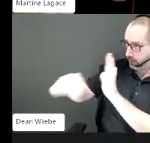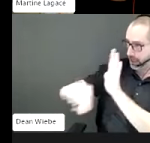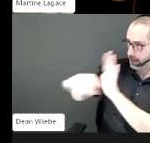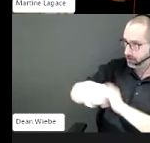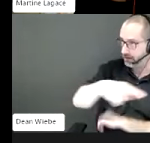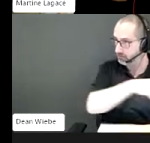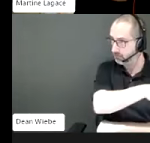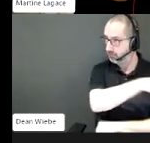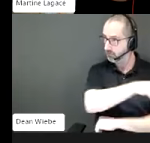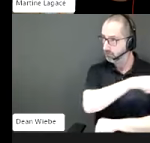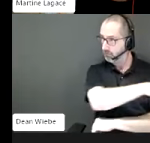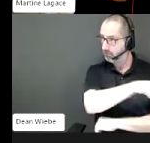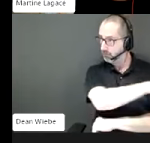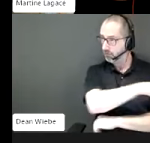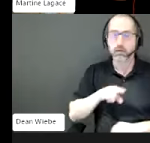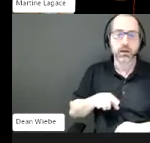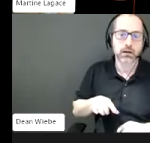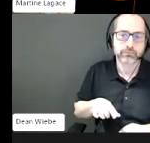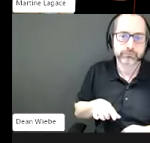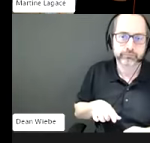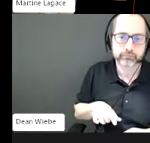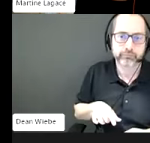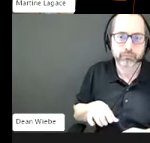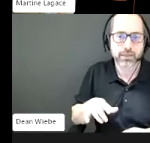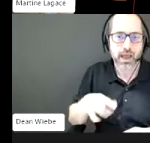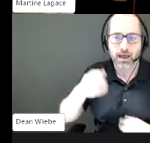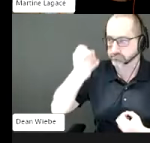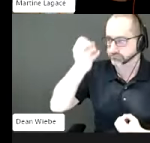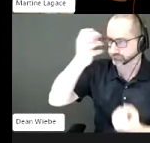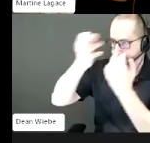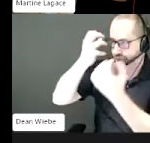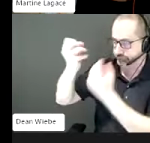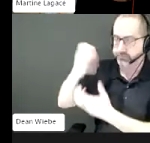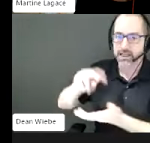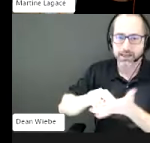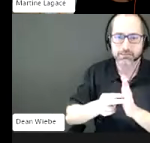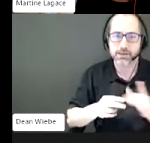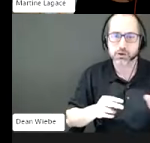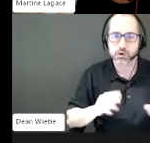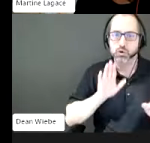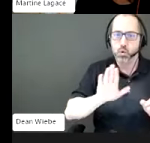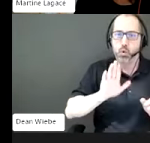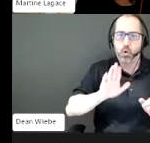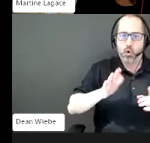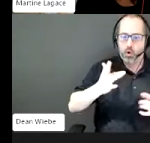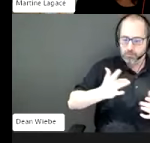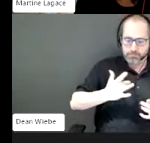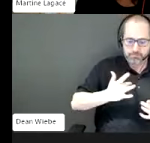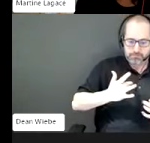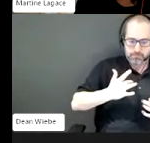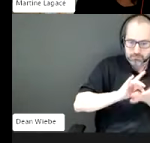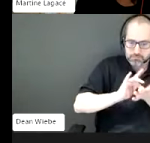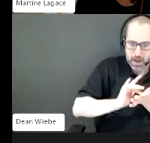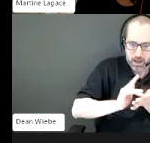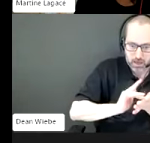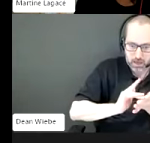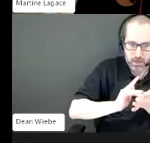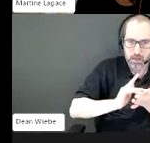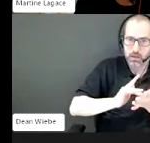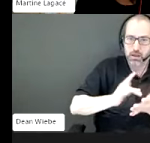negative self-perceptions of aging, these aggravate the medical condition, resulting in a 1 year cost of